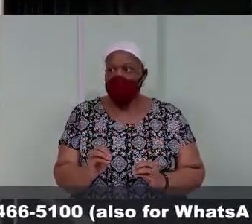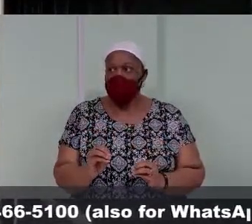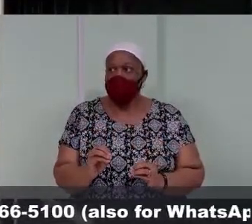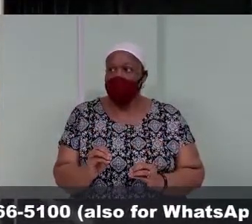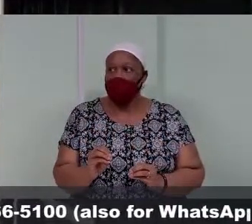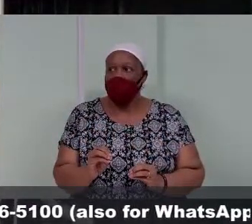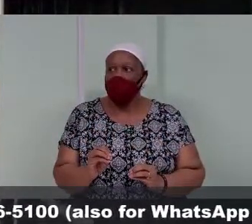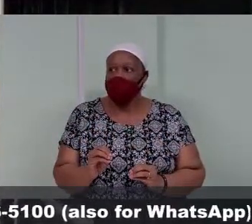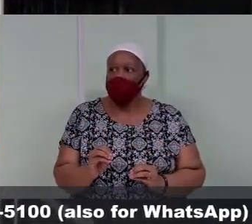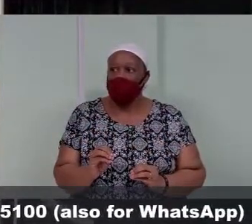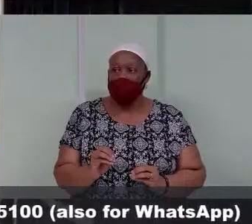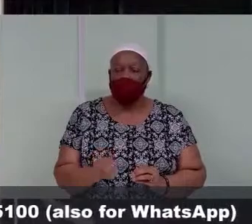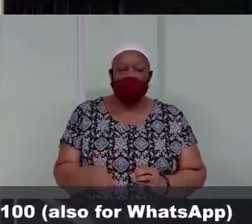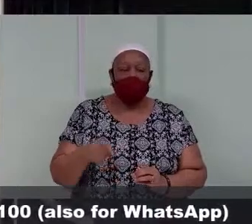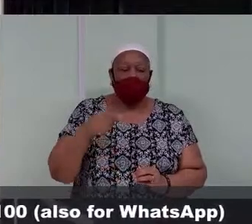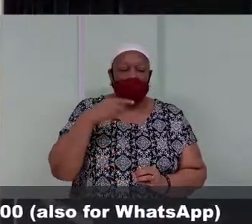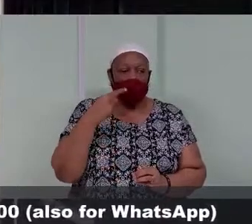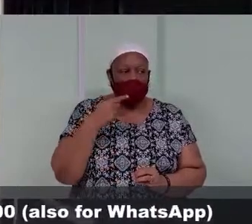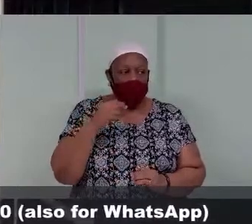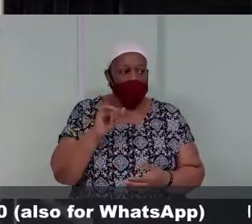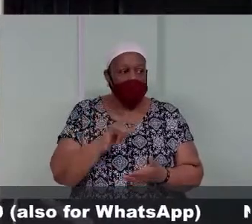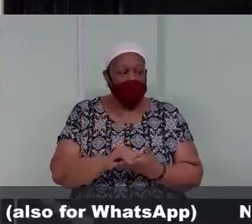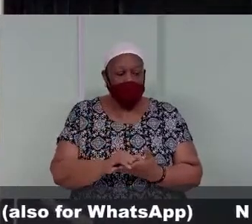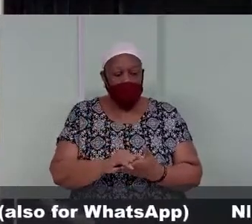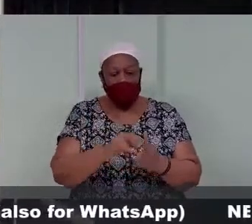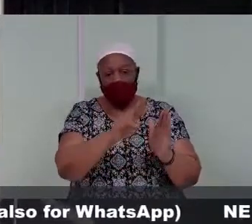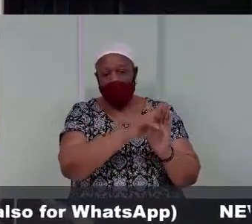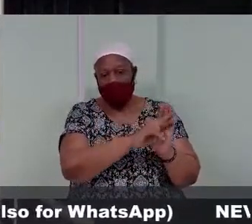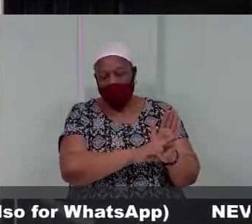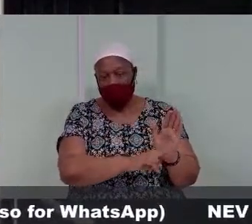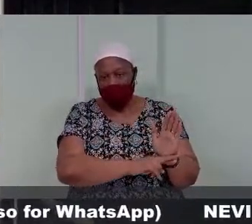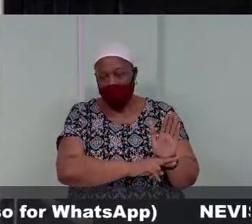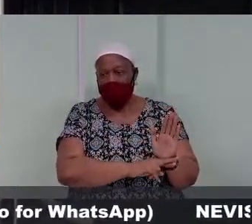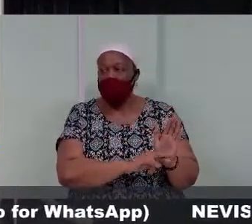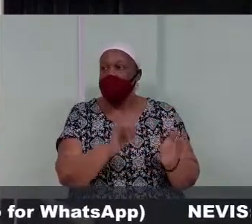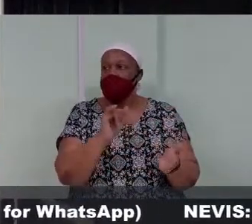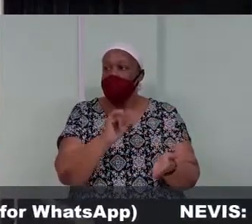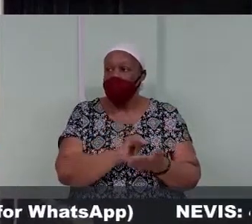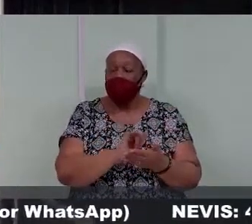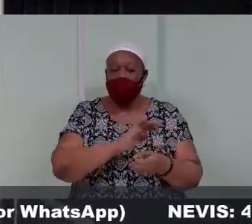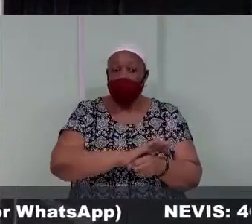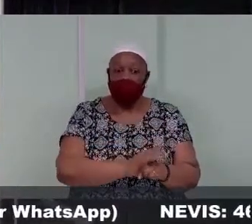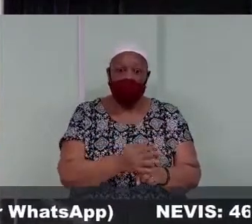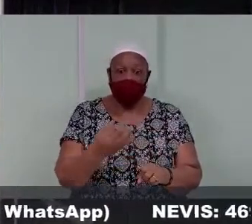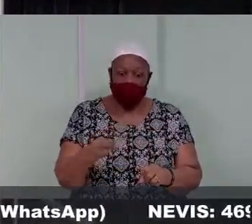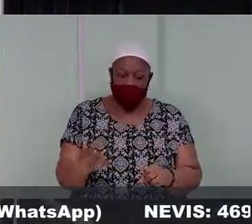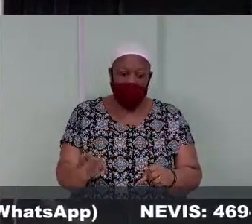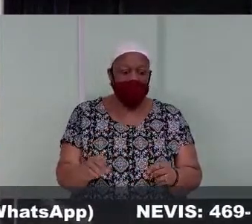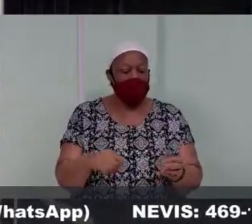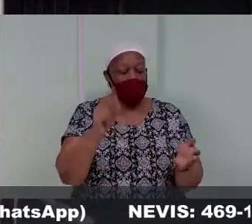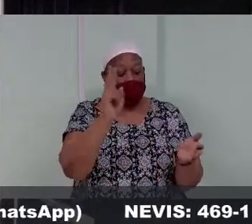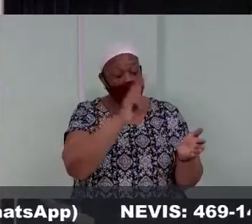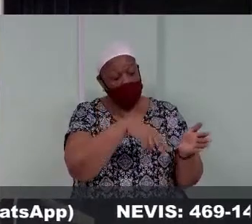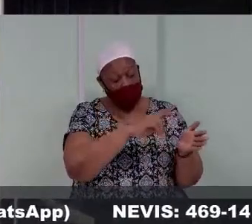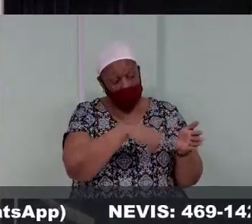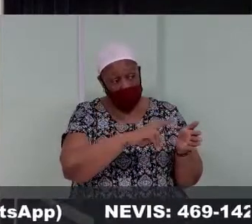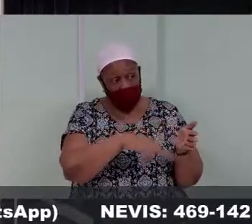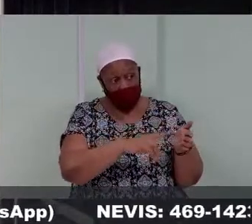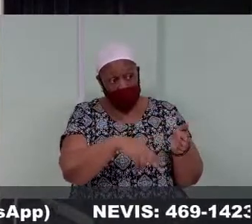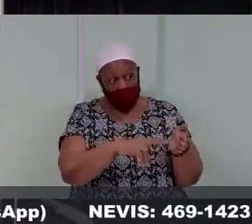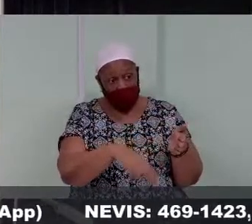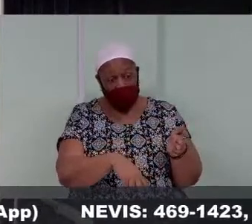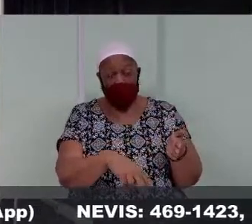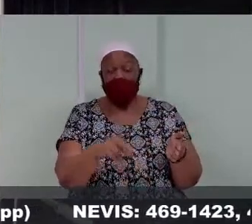the Education Act and its regulations, the COVID-19 emergency regulation sets out the guidelines